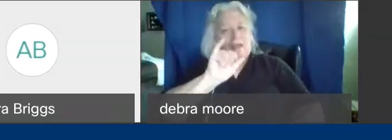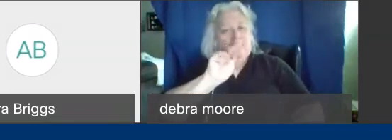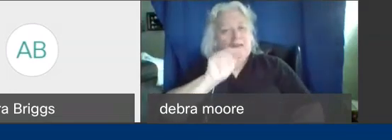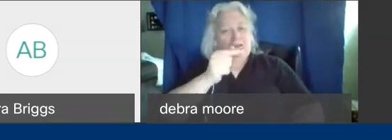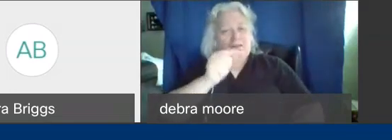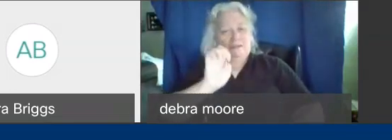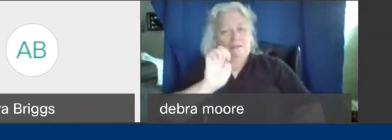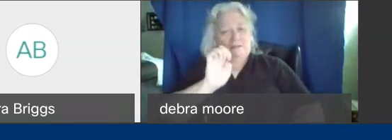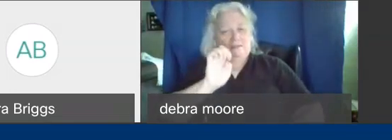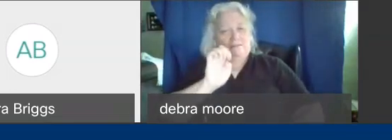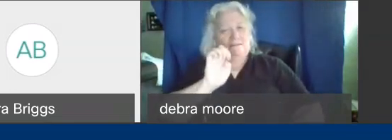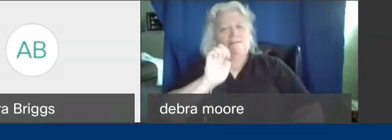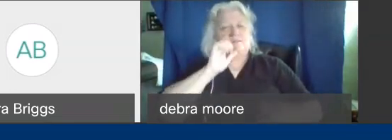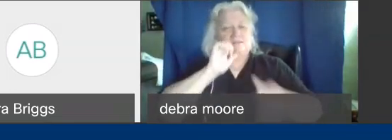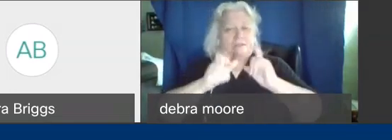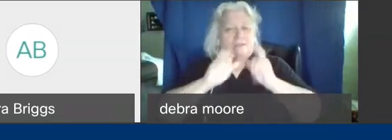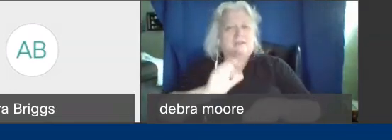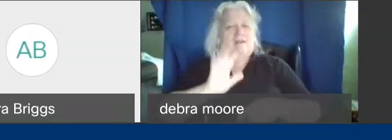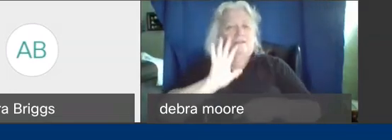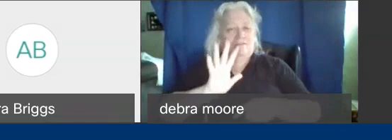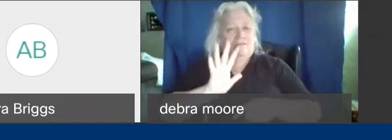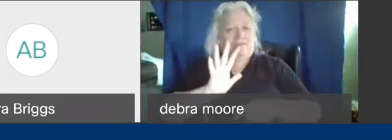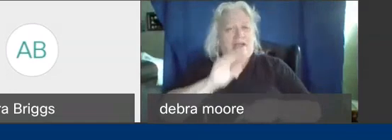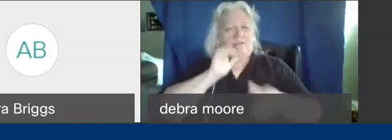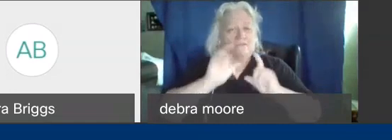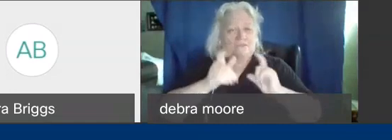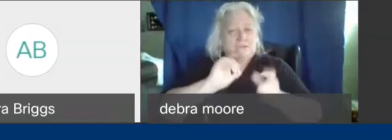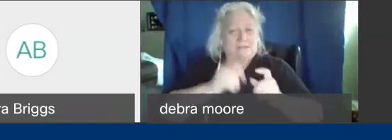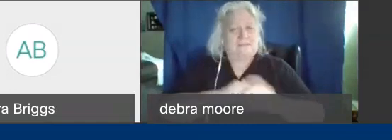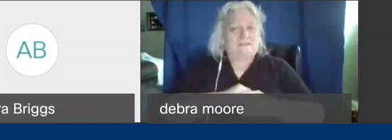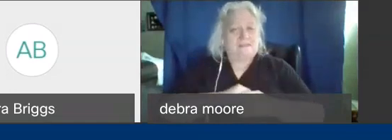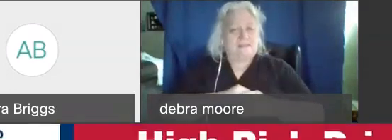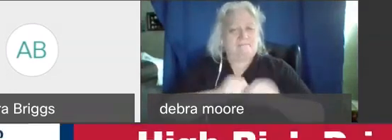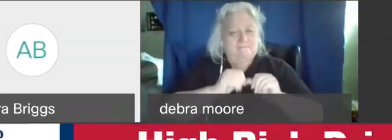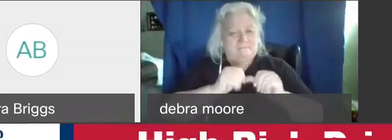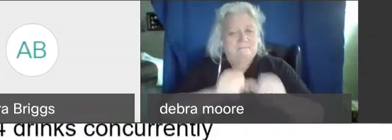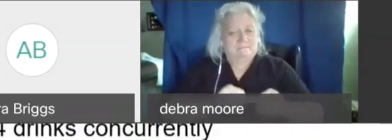For men, that is 5 drinks concurrently, and for women, it's 4 drinks concurrently.